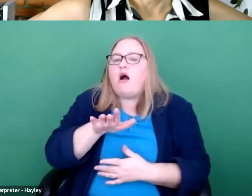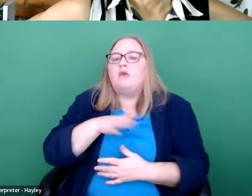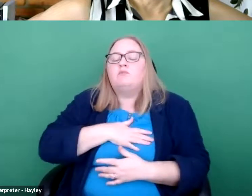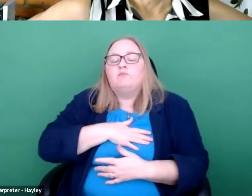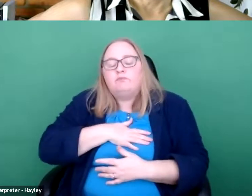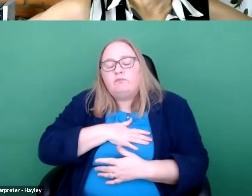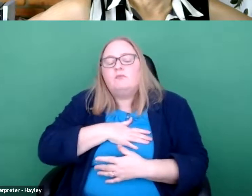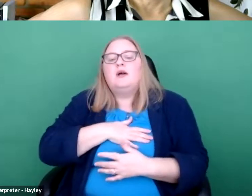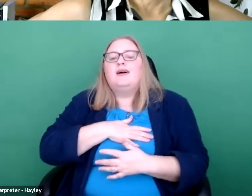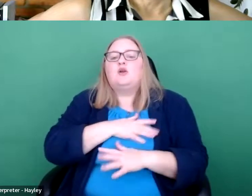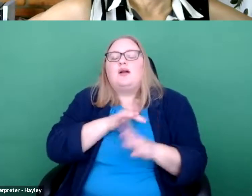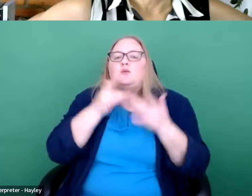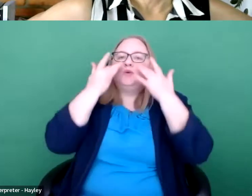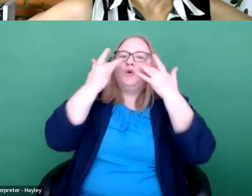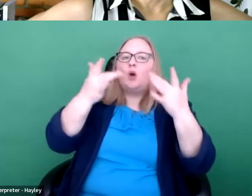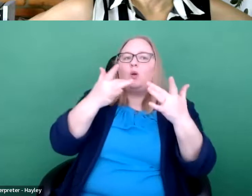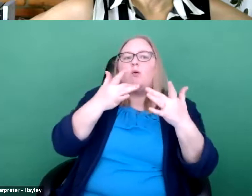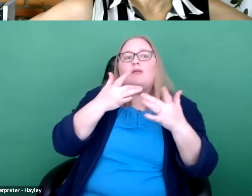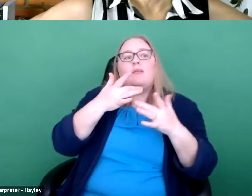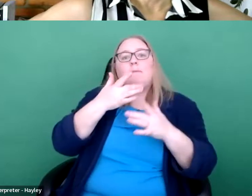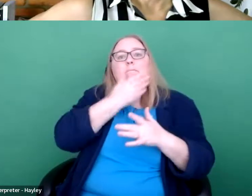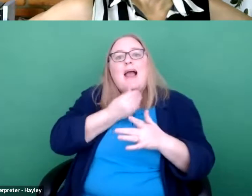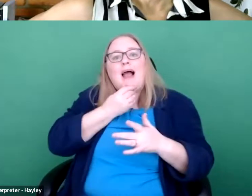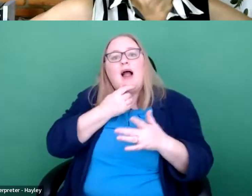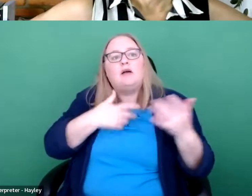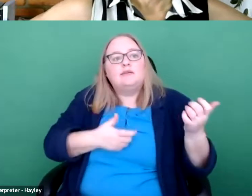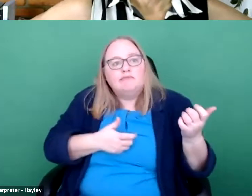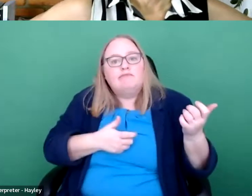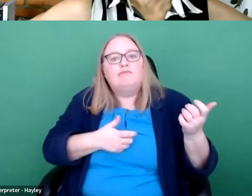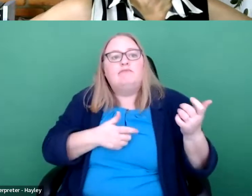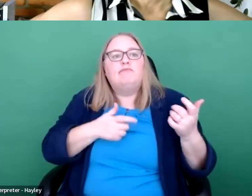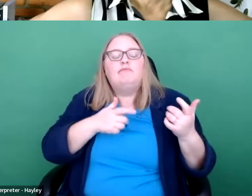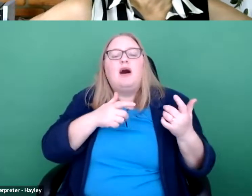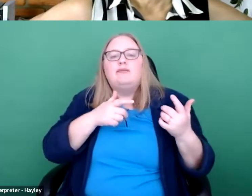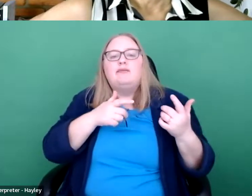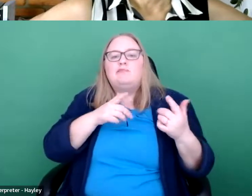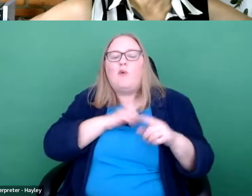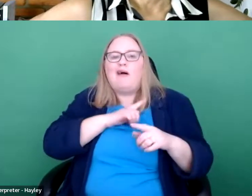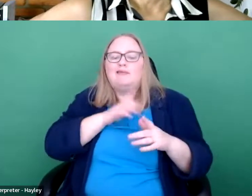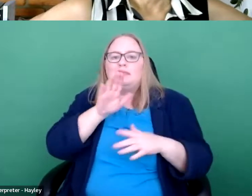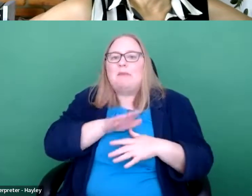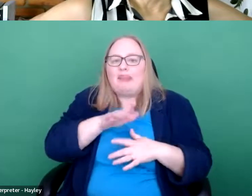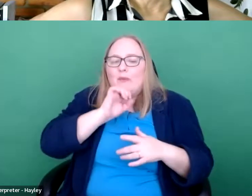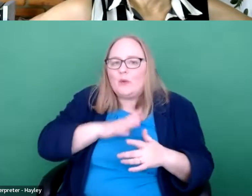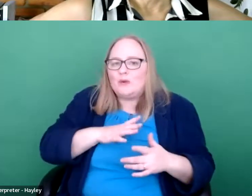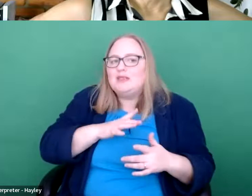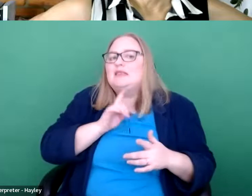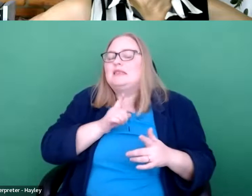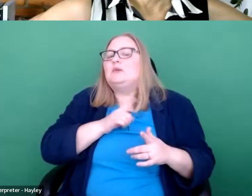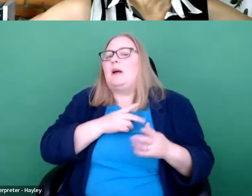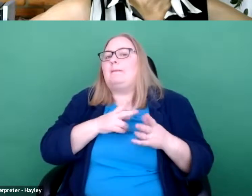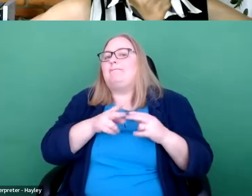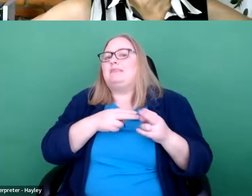maybe. Yeah. So I think that's the kind of, again, building on more historical types of voices that we want to be listening to. Can the